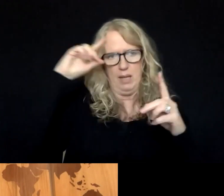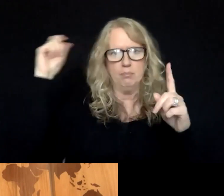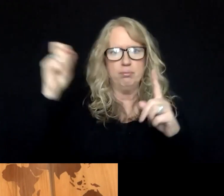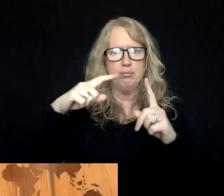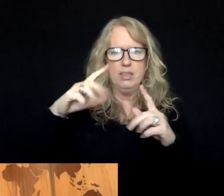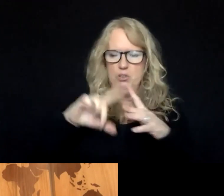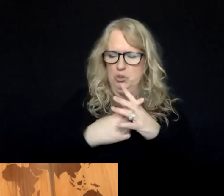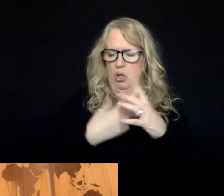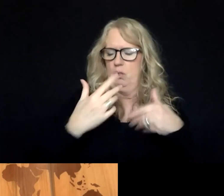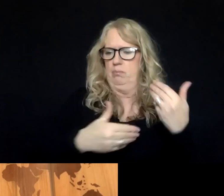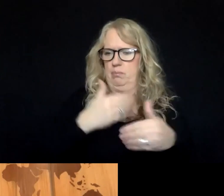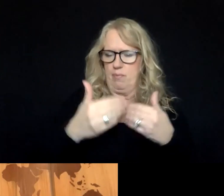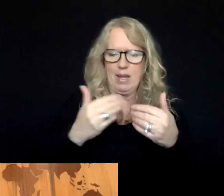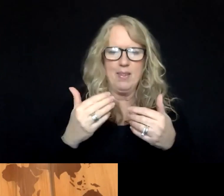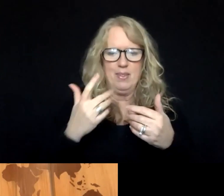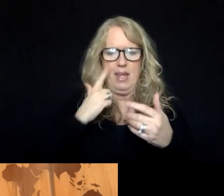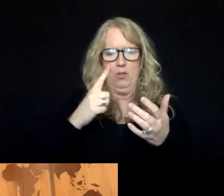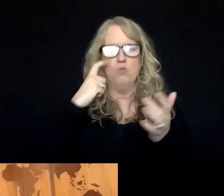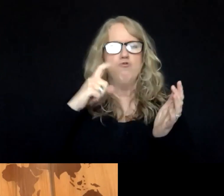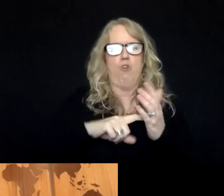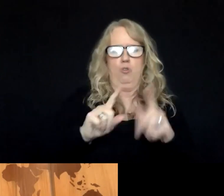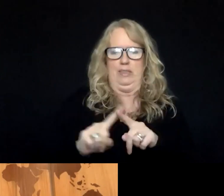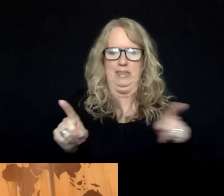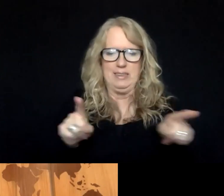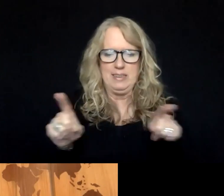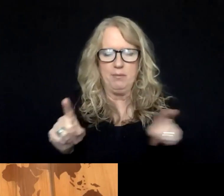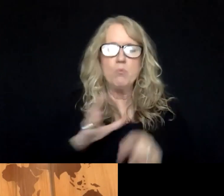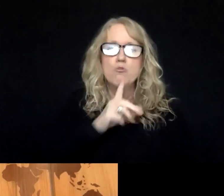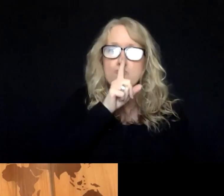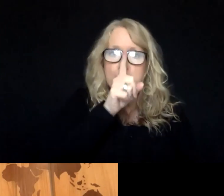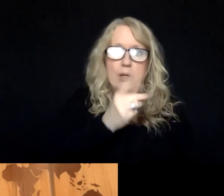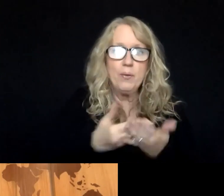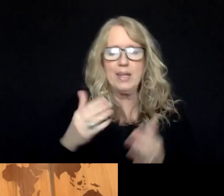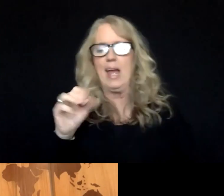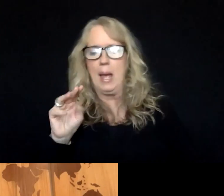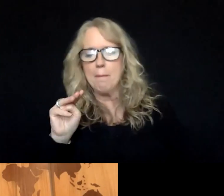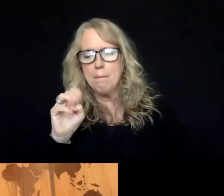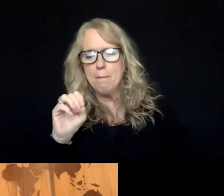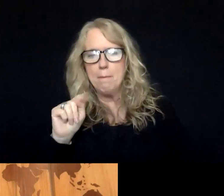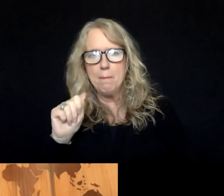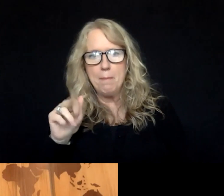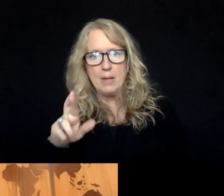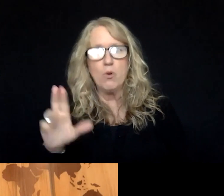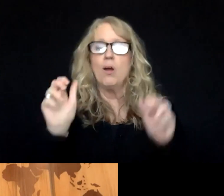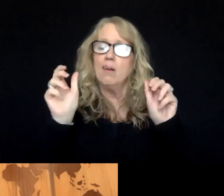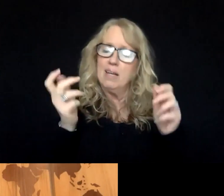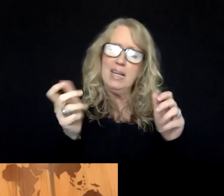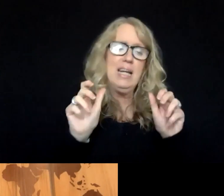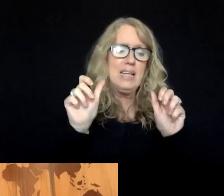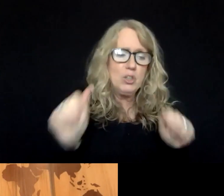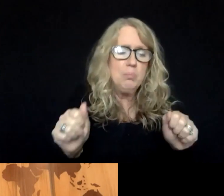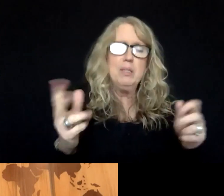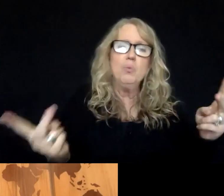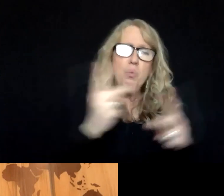And thus we have trouble telling the difference between metaphor and the real thing. And that could be for better or it could be for